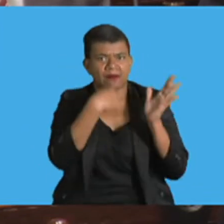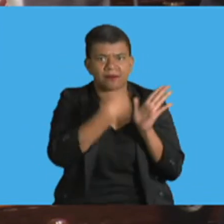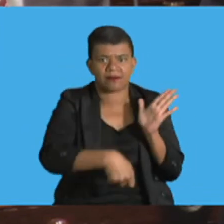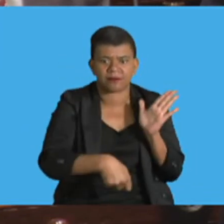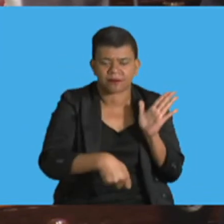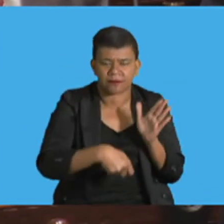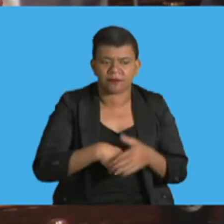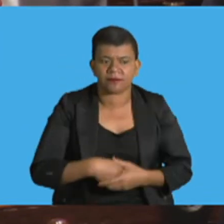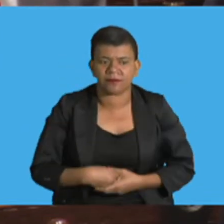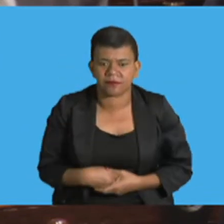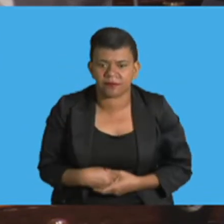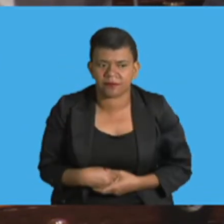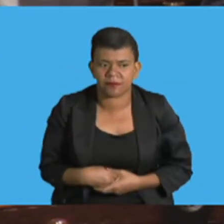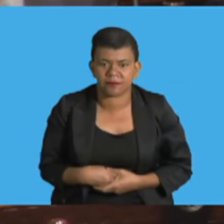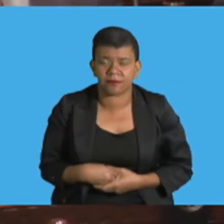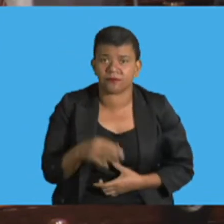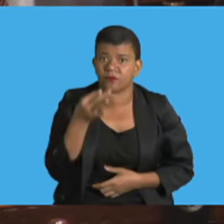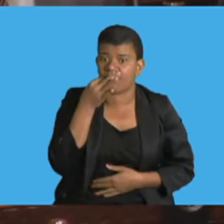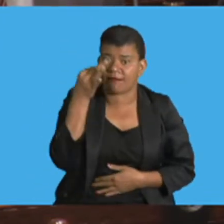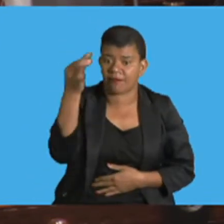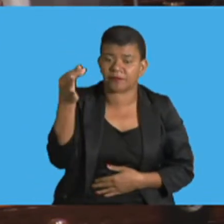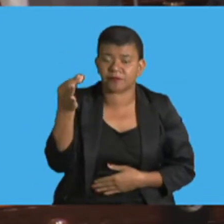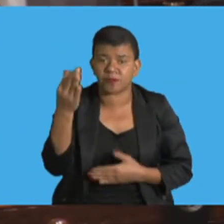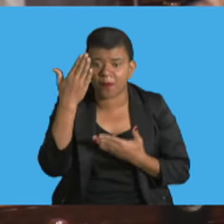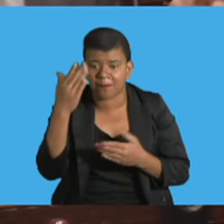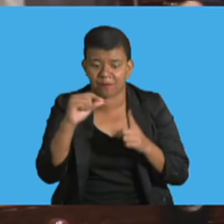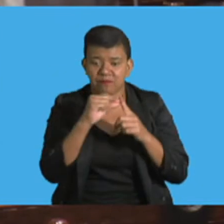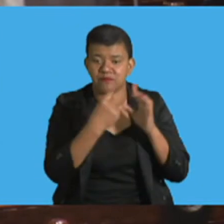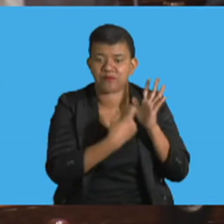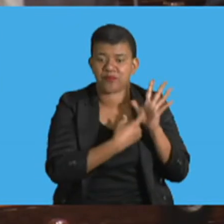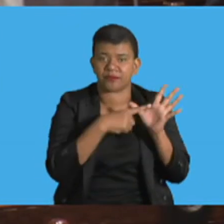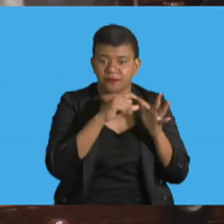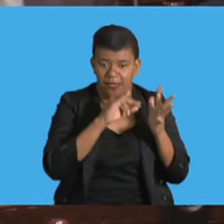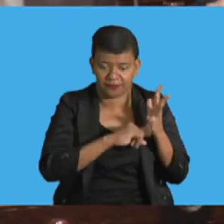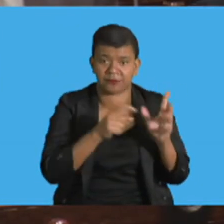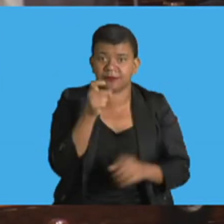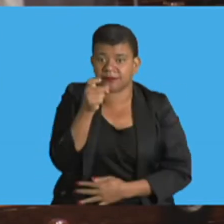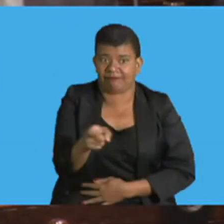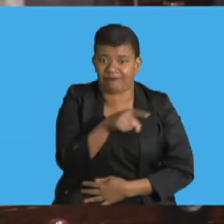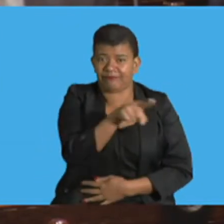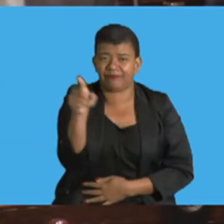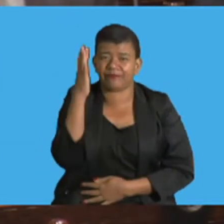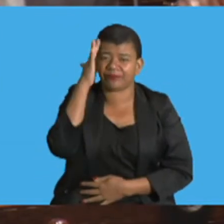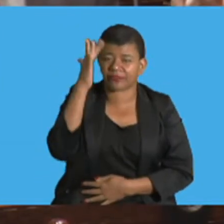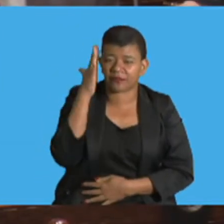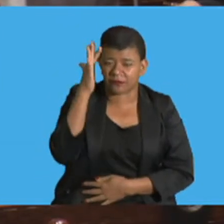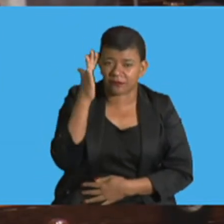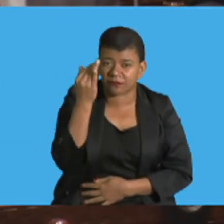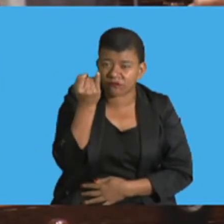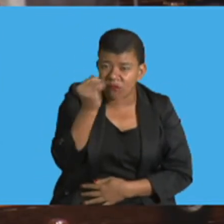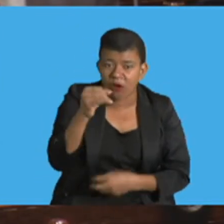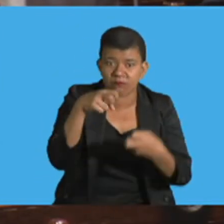Mr. Honourable Prasad believes that there is untoward behaviour going in FRCS, if he has the evidence, as he says, I urge